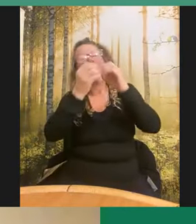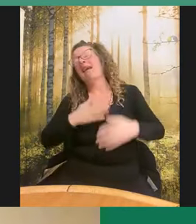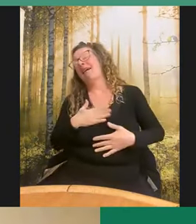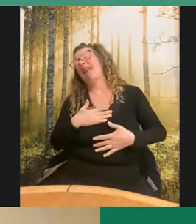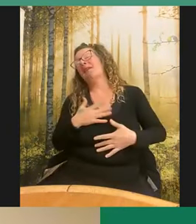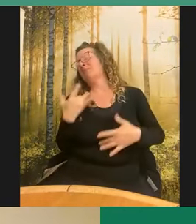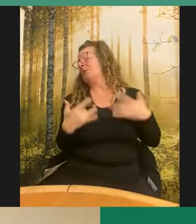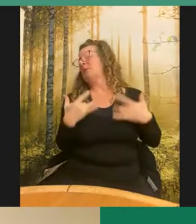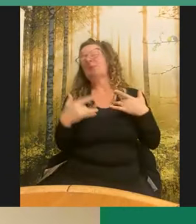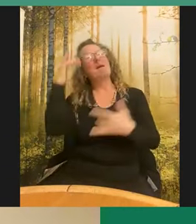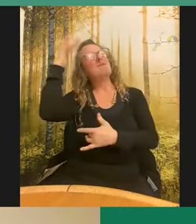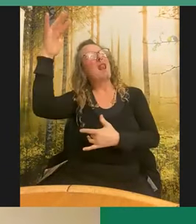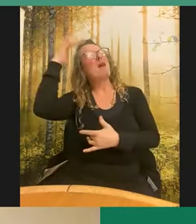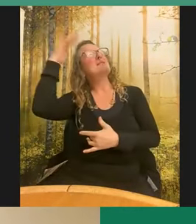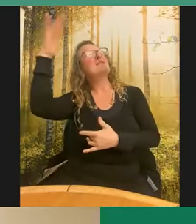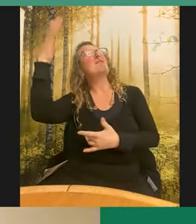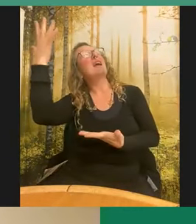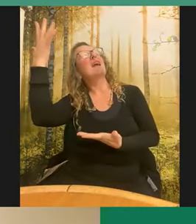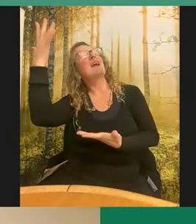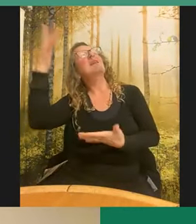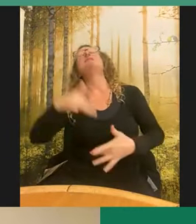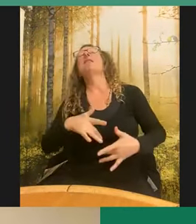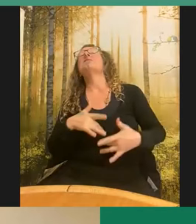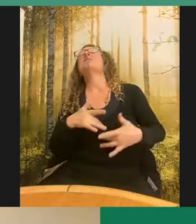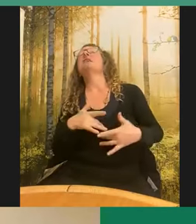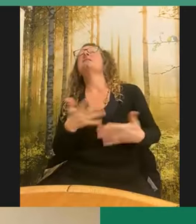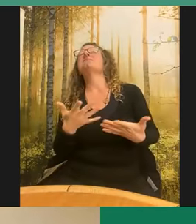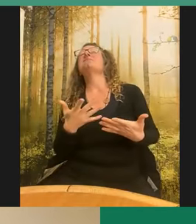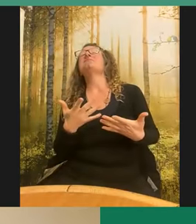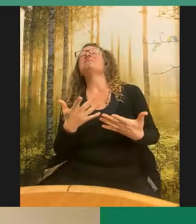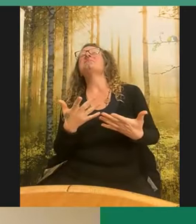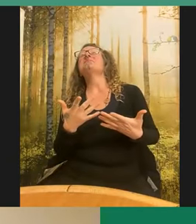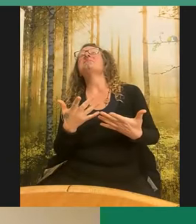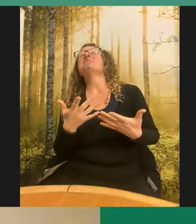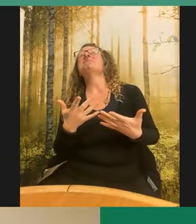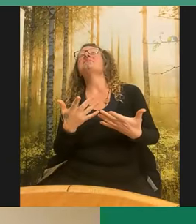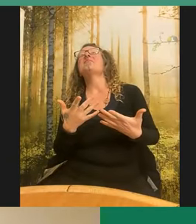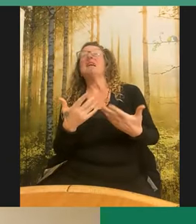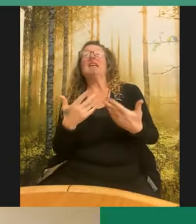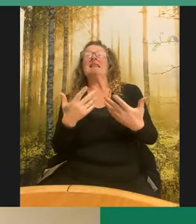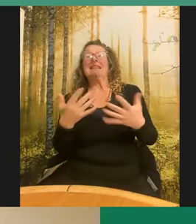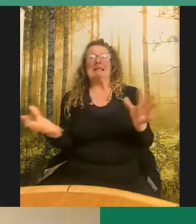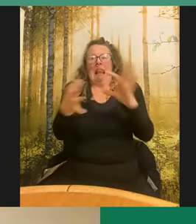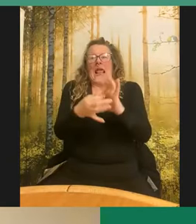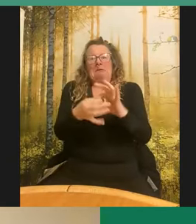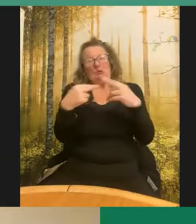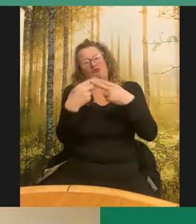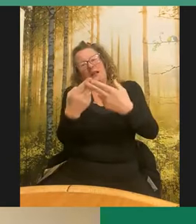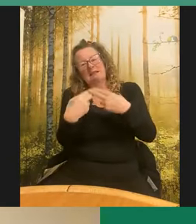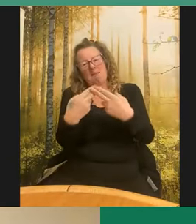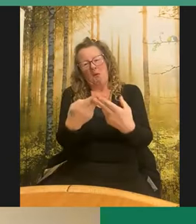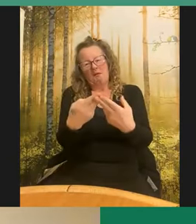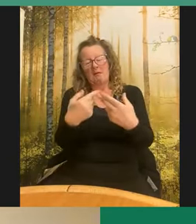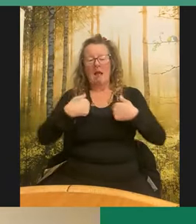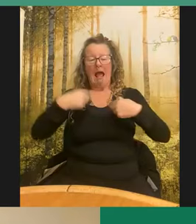is that's a big contribution to kind of to transport. But I was also did a lot of research